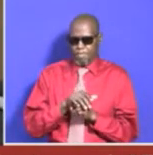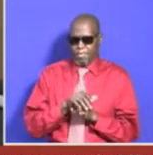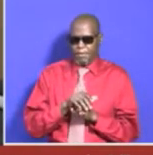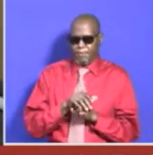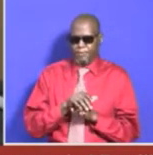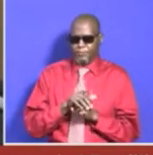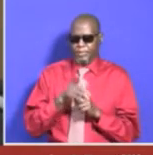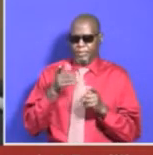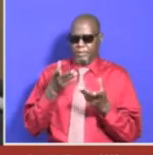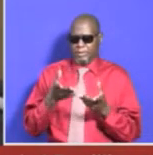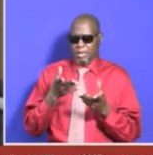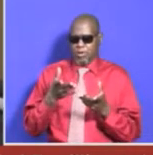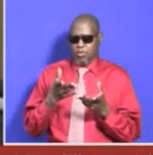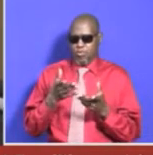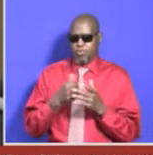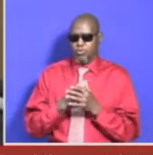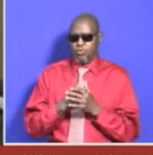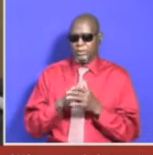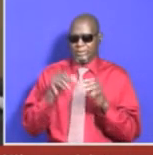infrastructure imekuwa challenge because